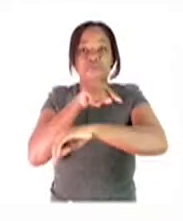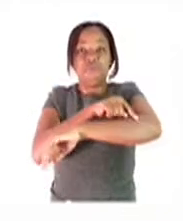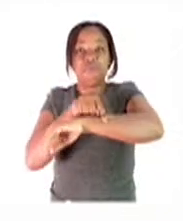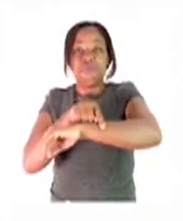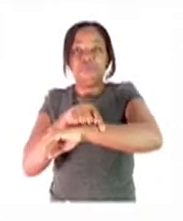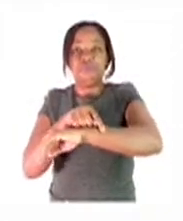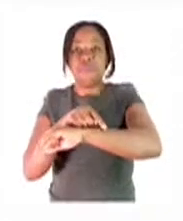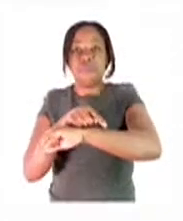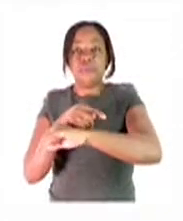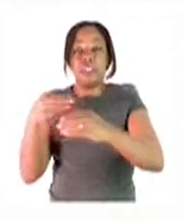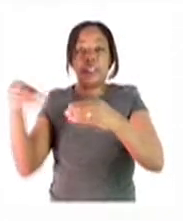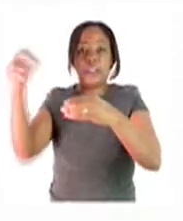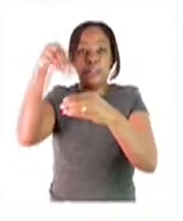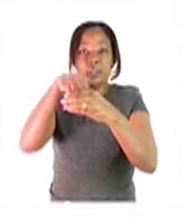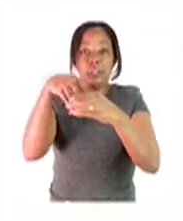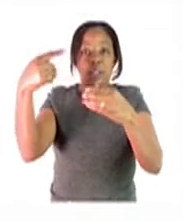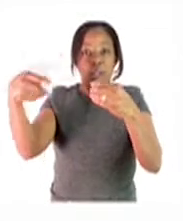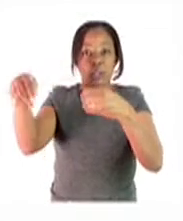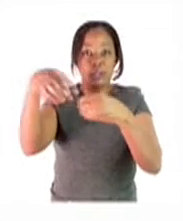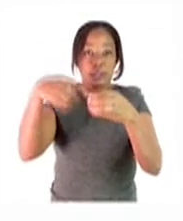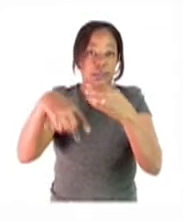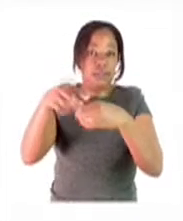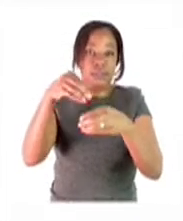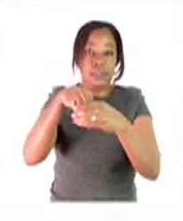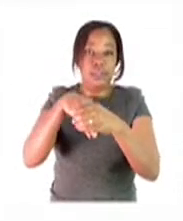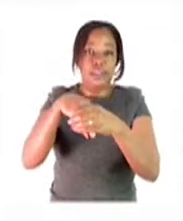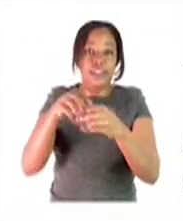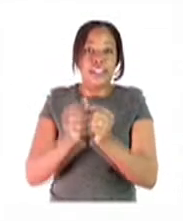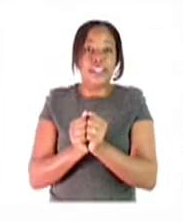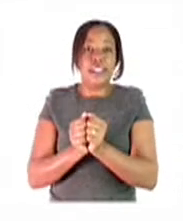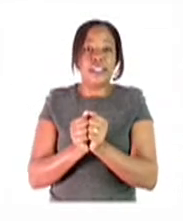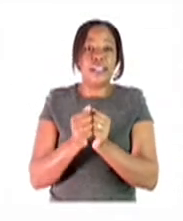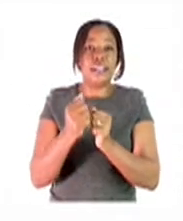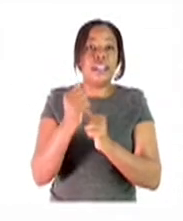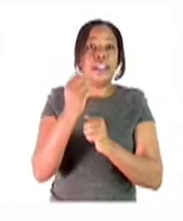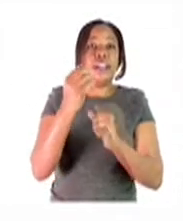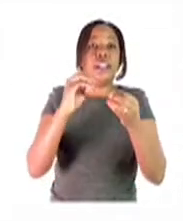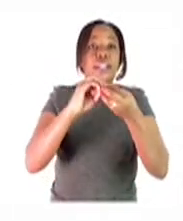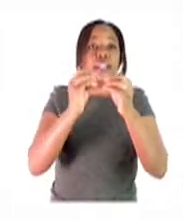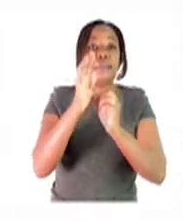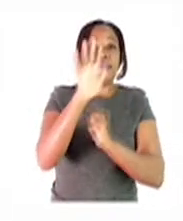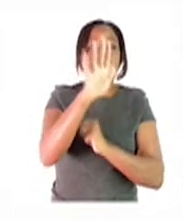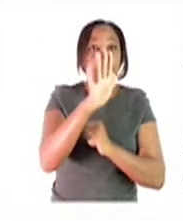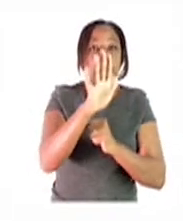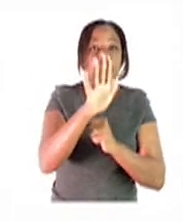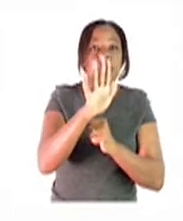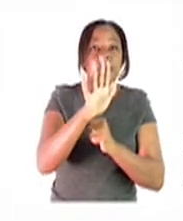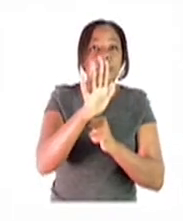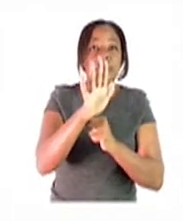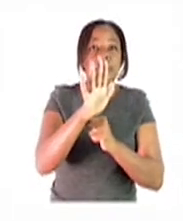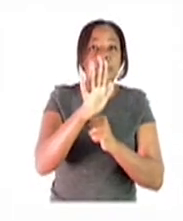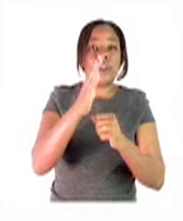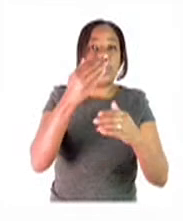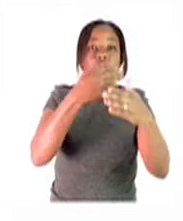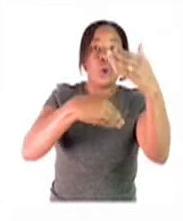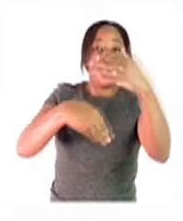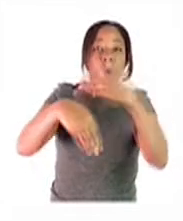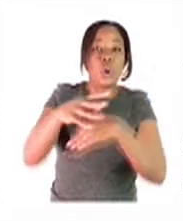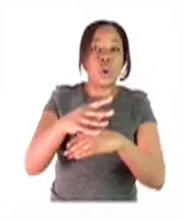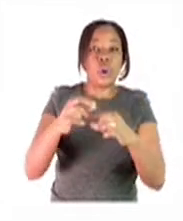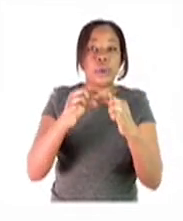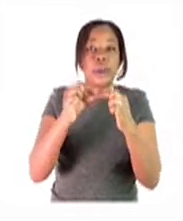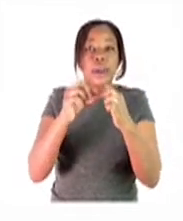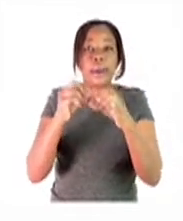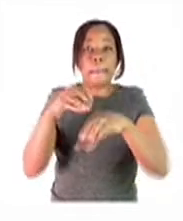prefer a pink, blue cupcake? Number 5, I'm going to get a pink cupcake. It's